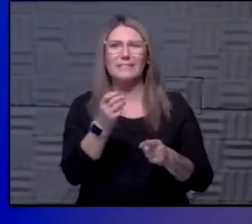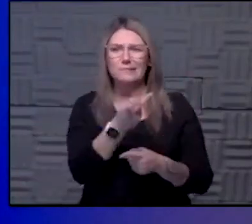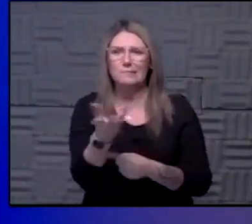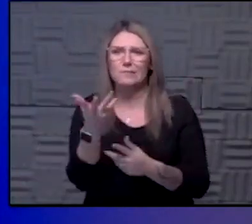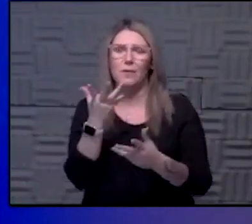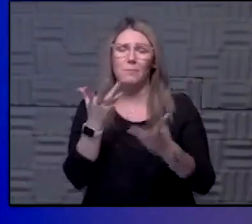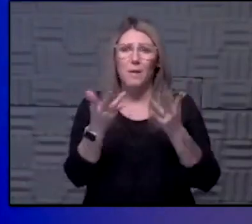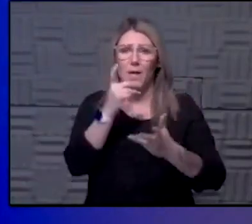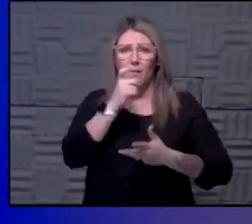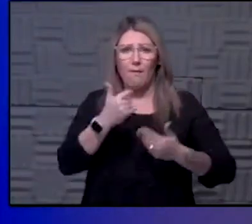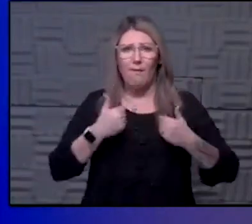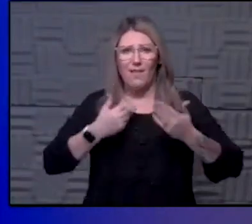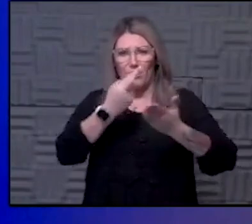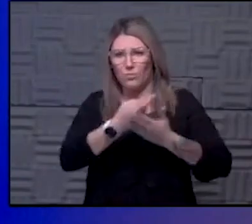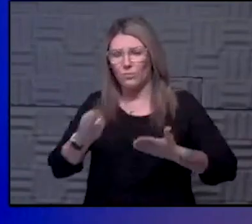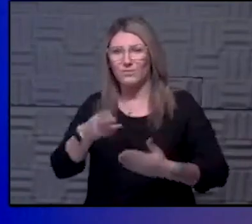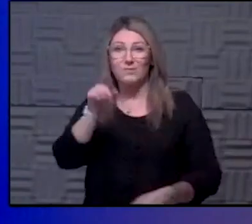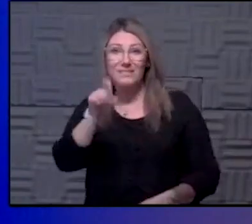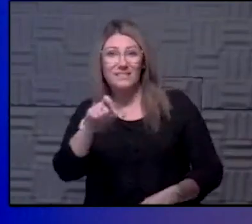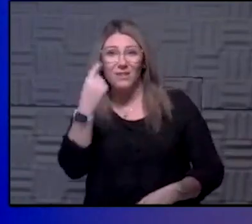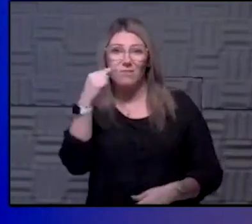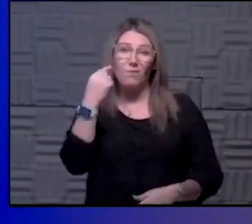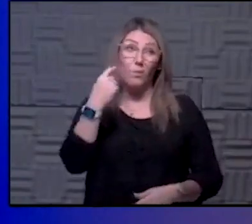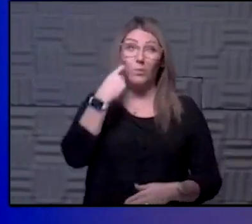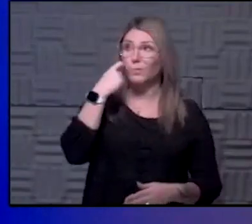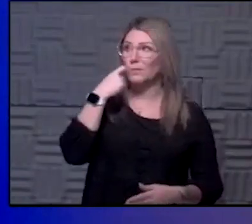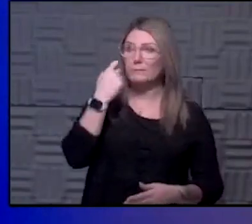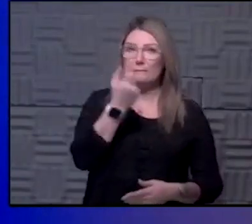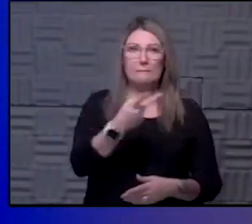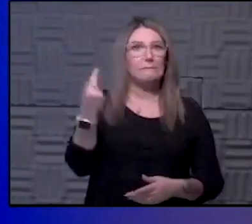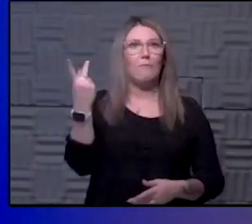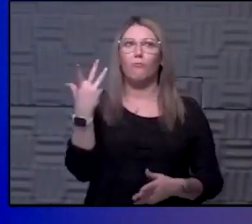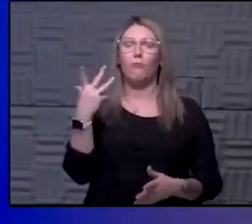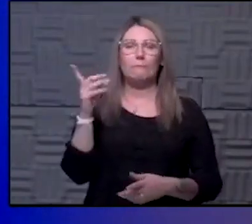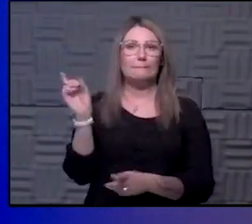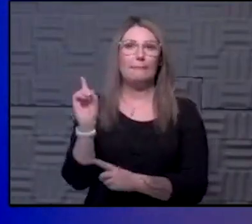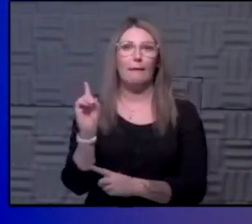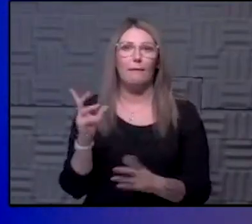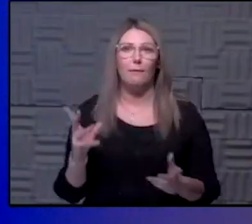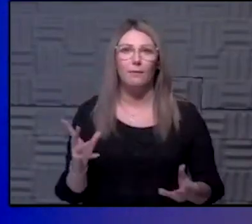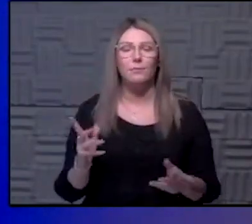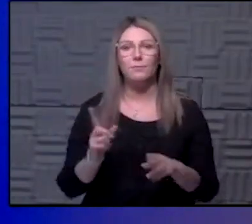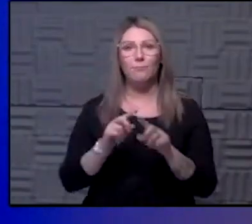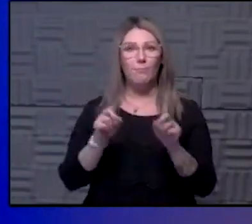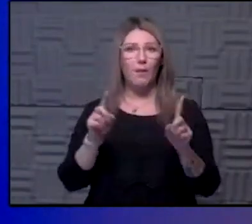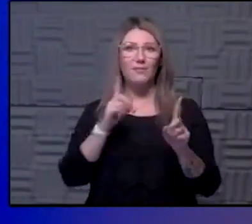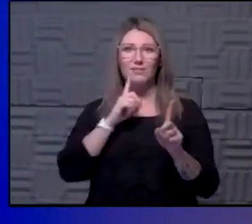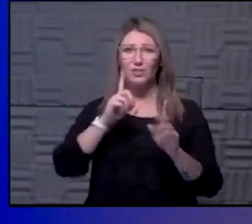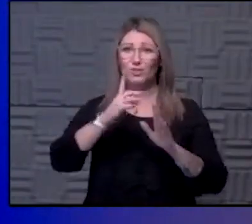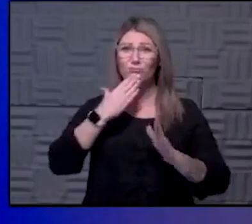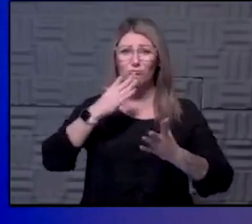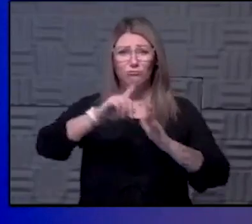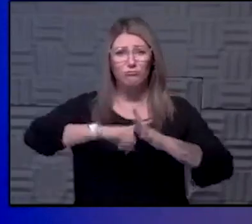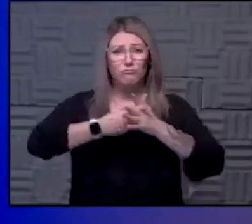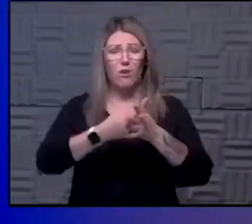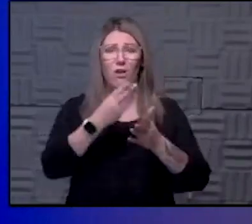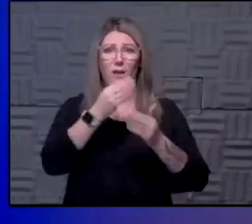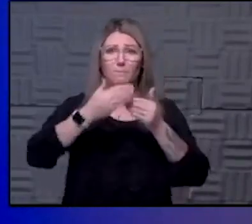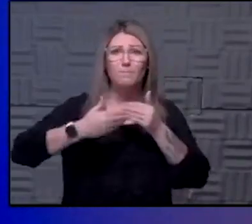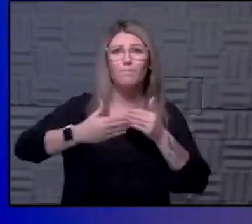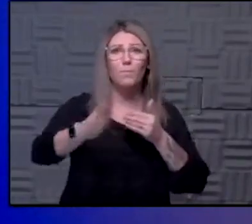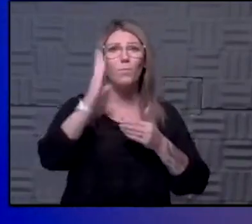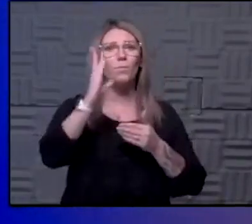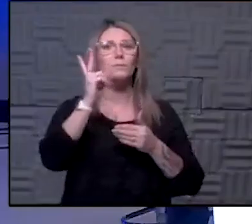have had the resources that have been needed for the past several decades. But I think it's a good starting off point, and I think moving forward, we will